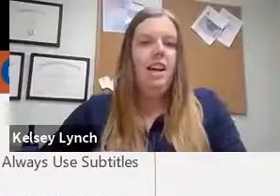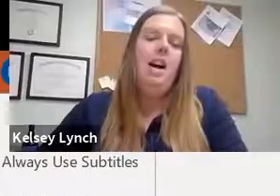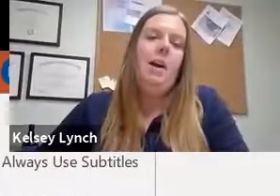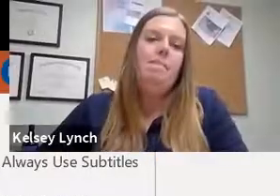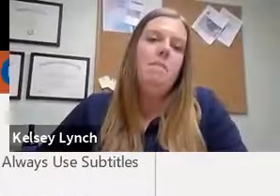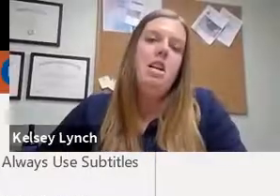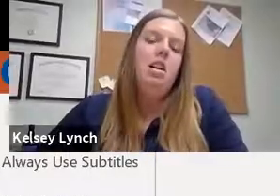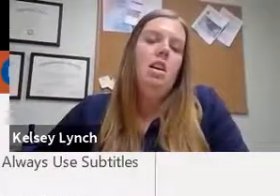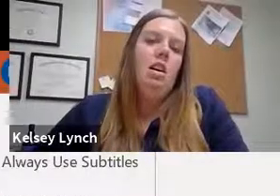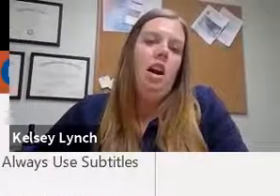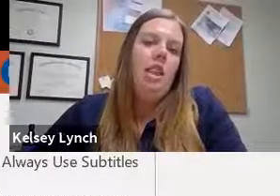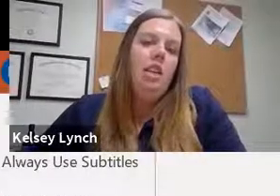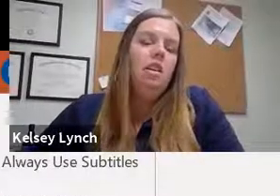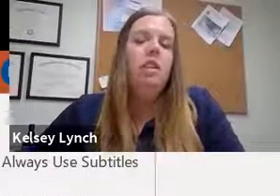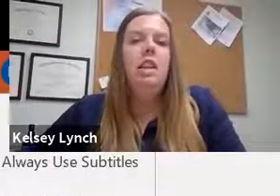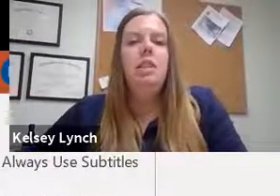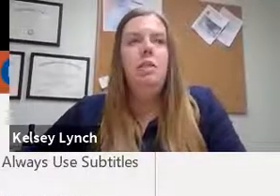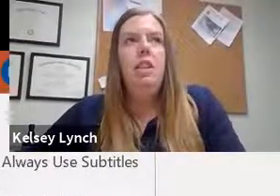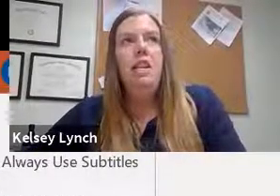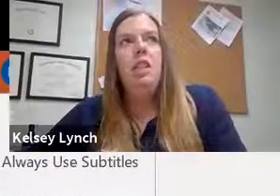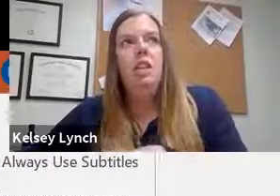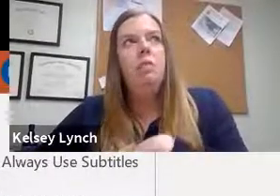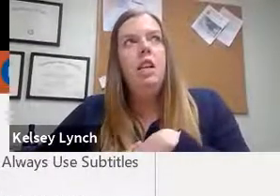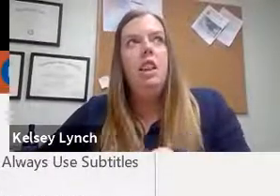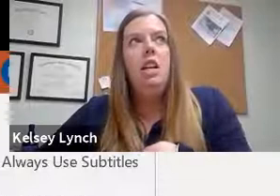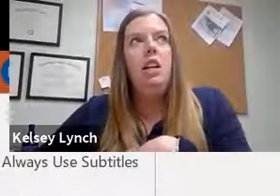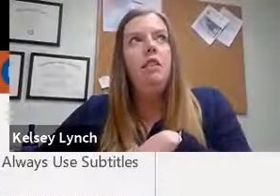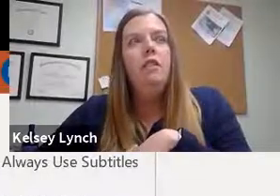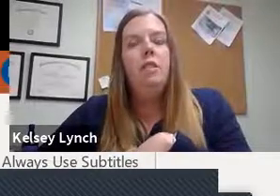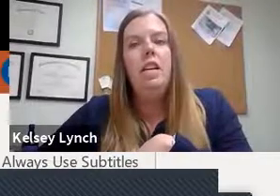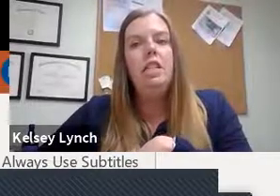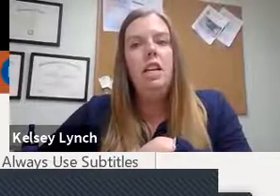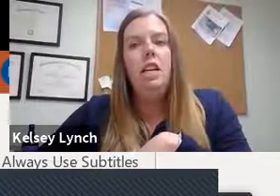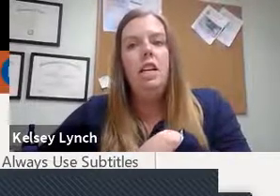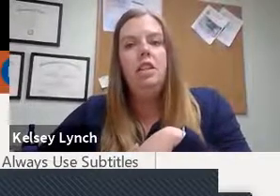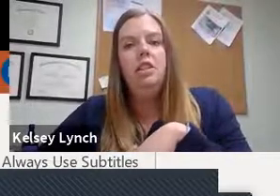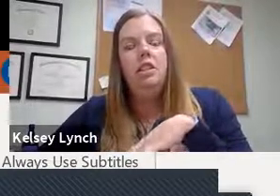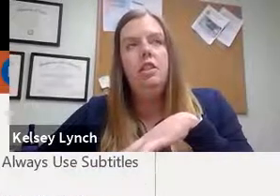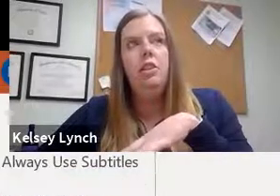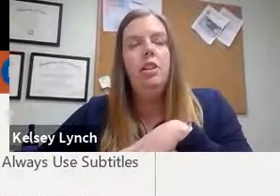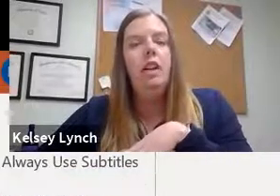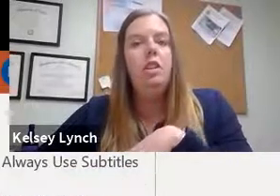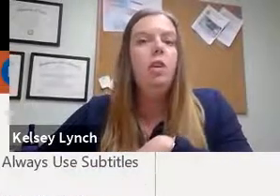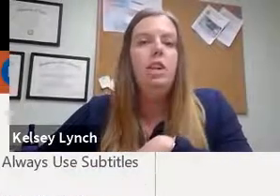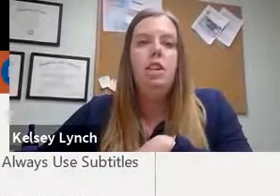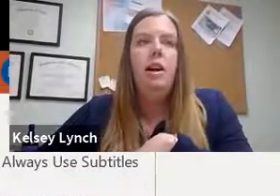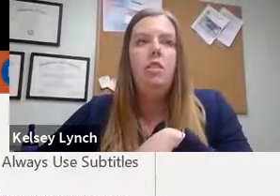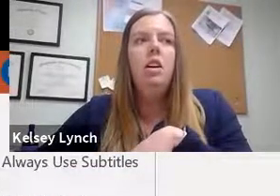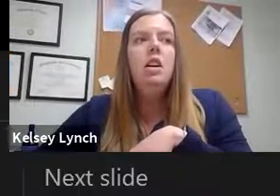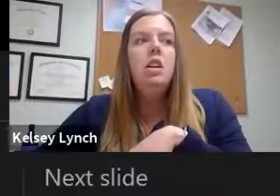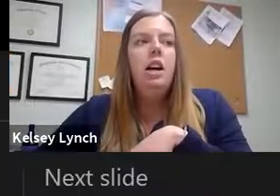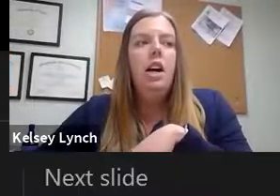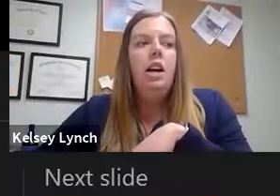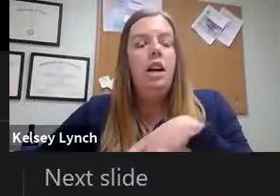Perfect. I think that looking at some of the key themes, and then for me taking into account the question